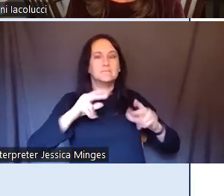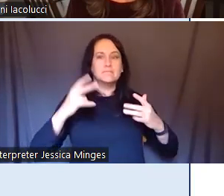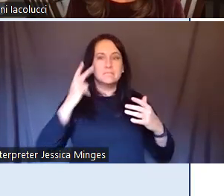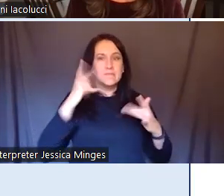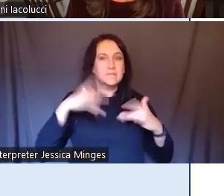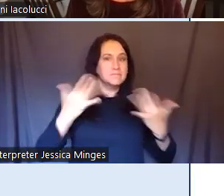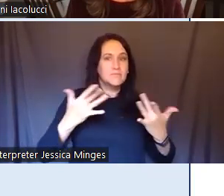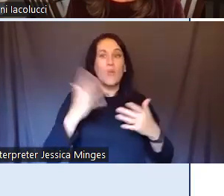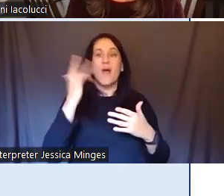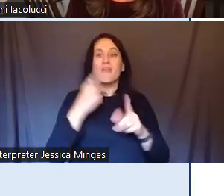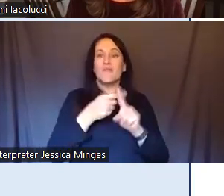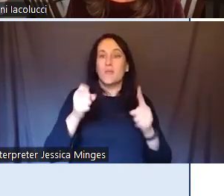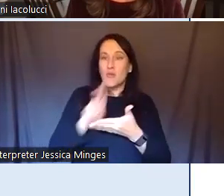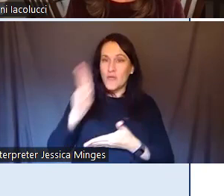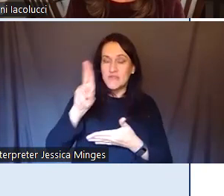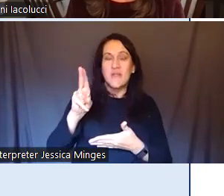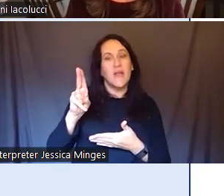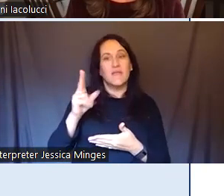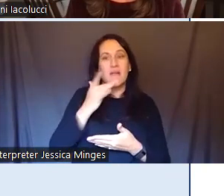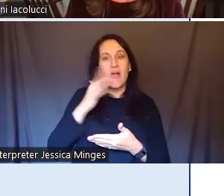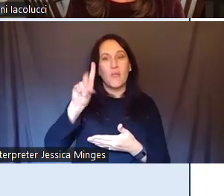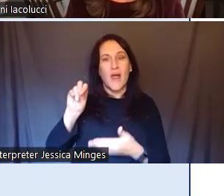of Colorado Anschutz